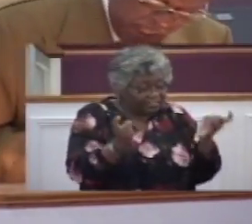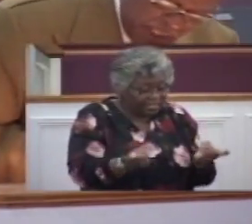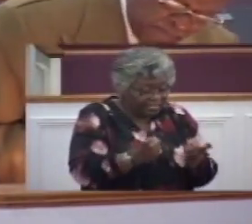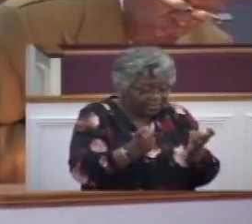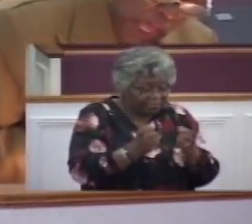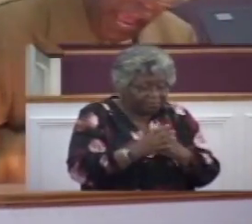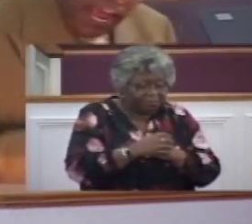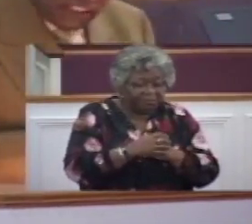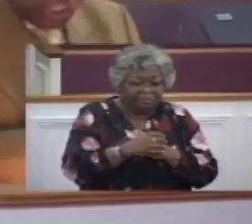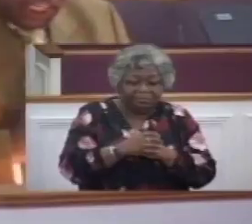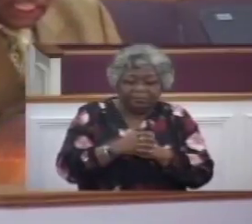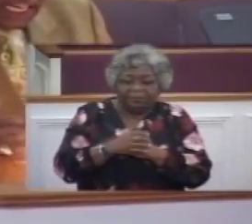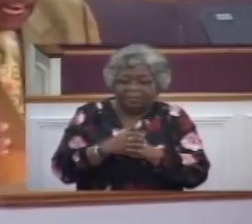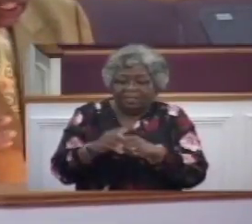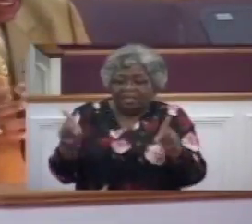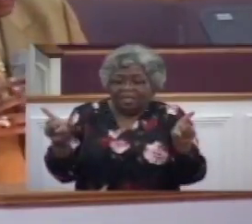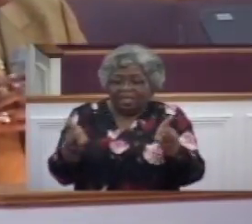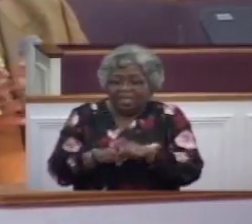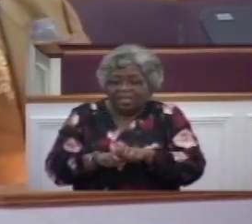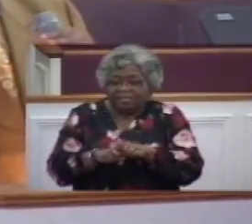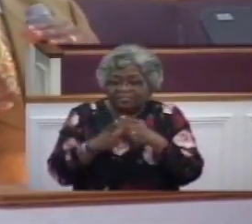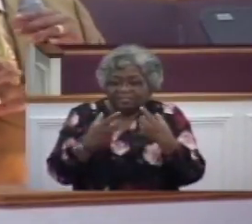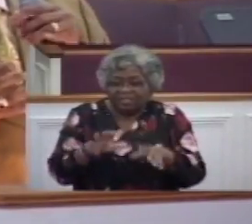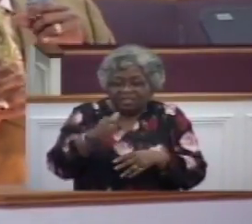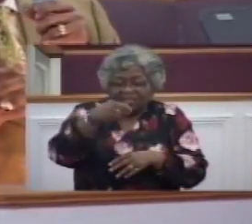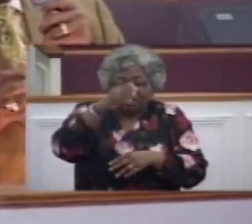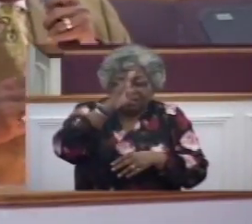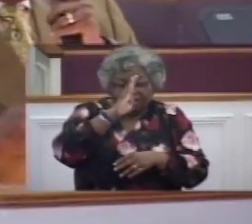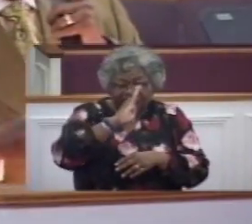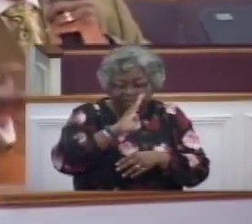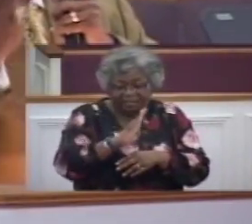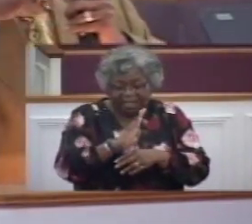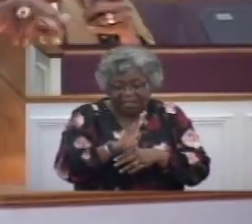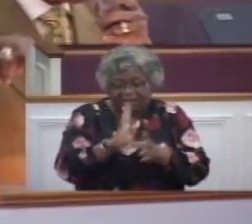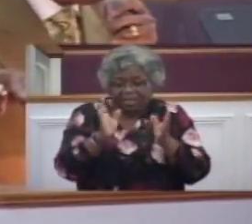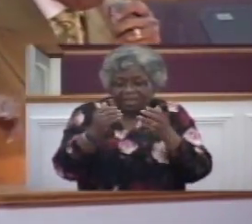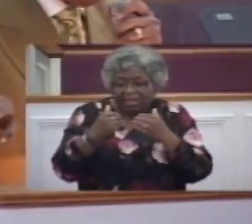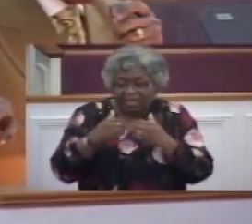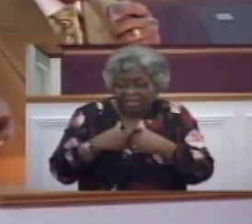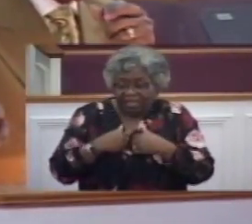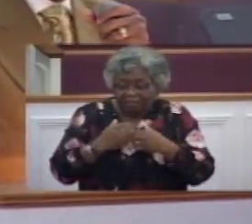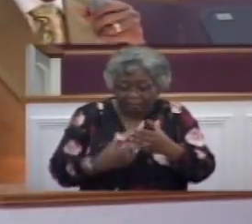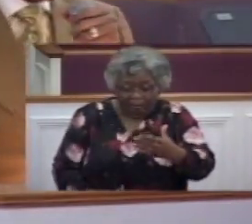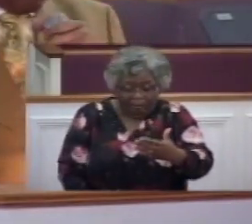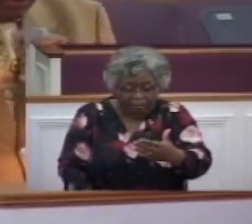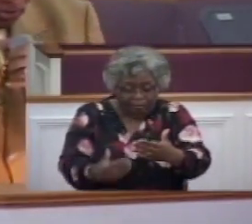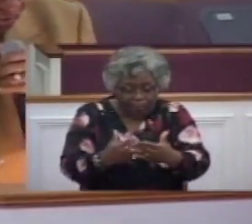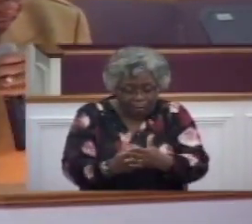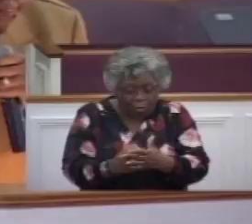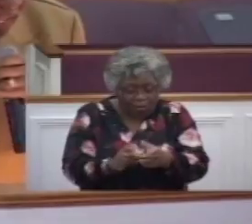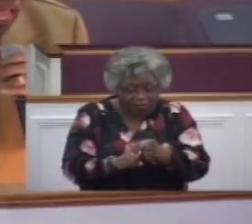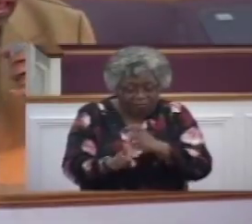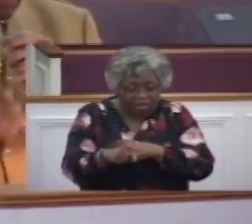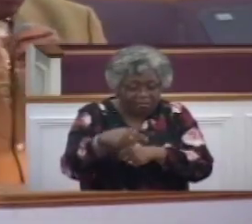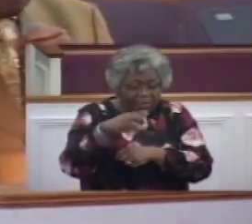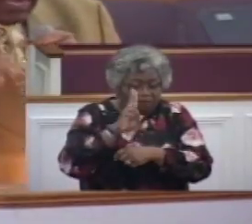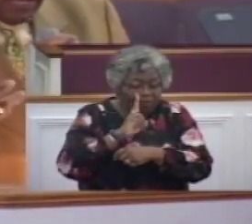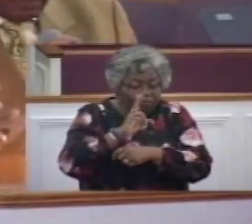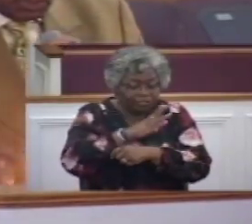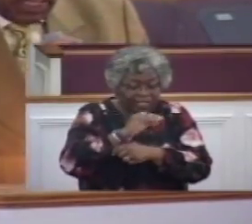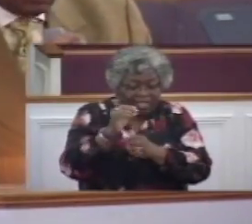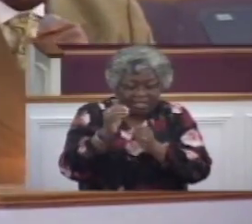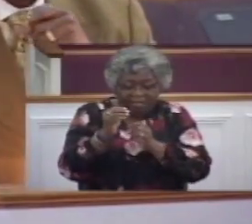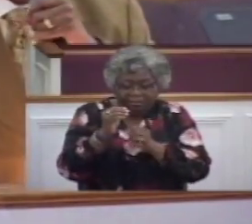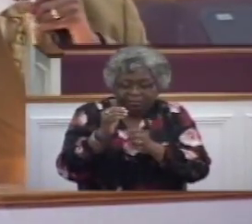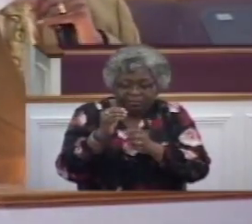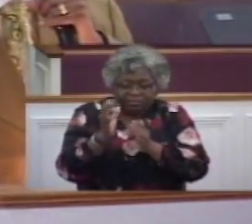with me? As he did, God turned around and had him born of a virgin. And the